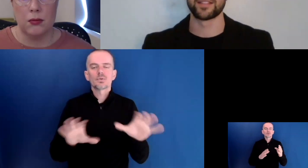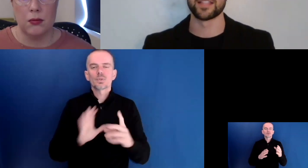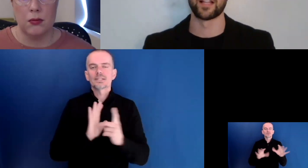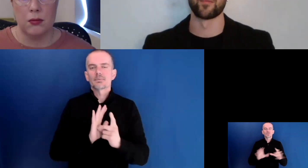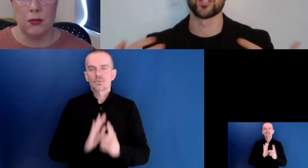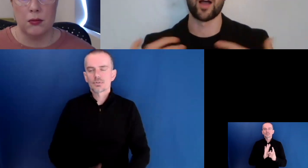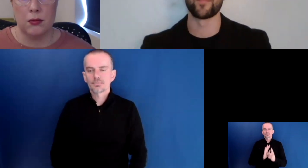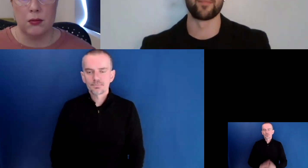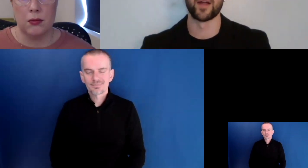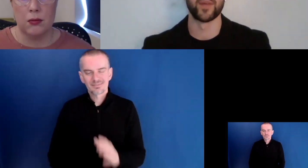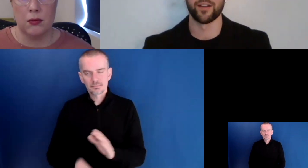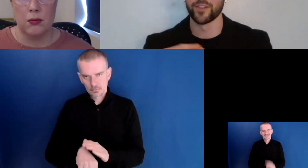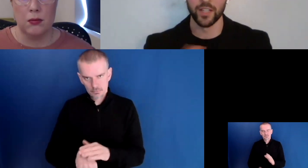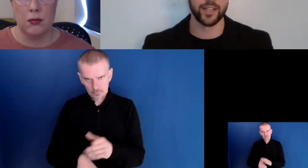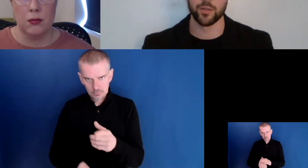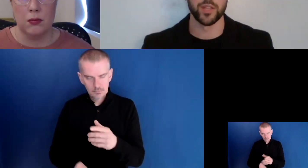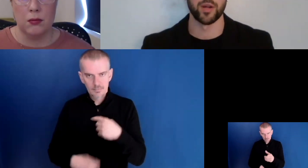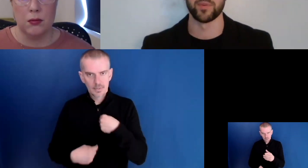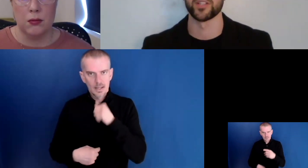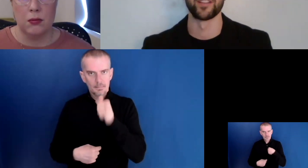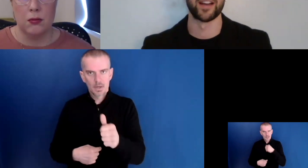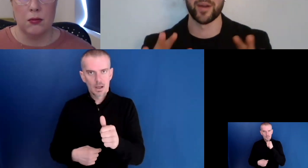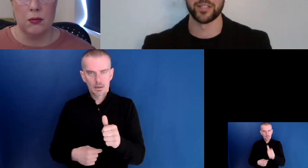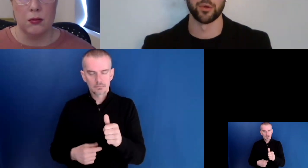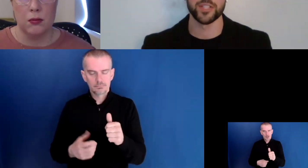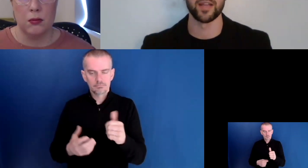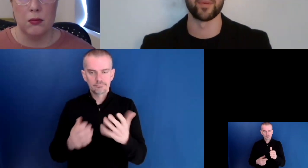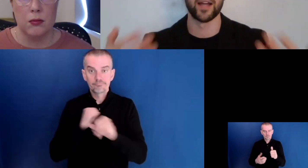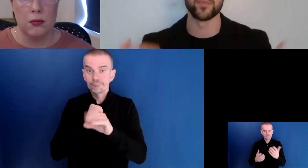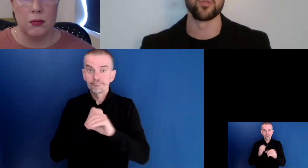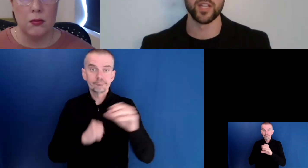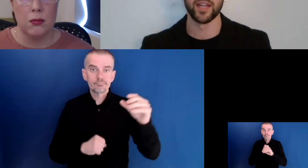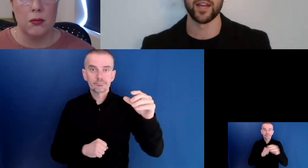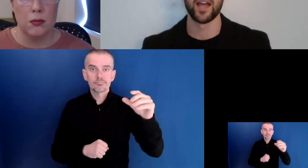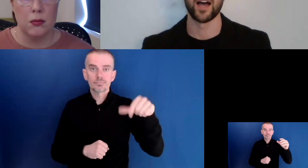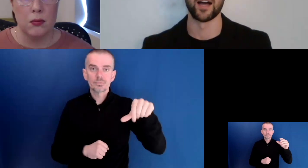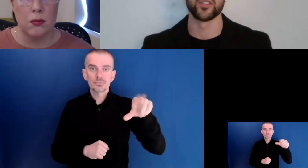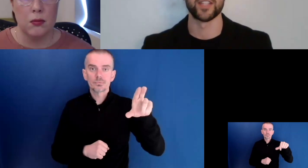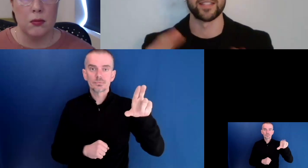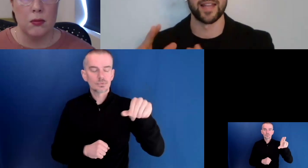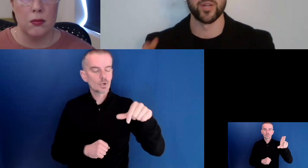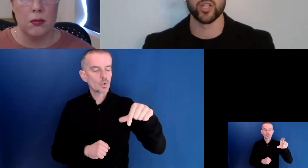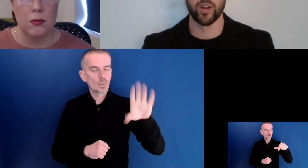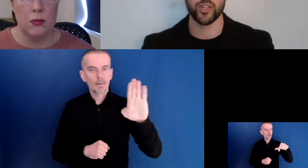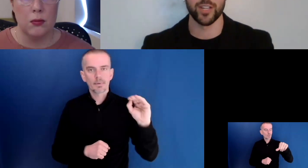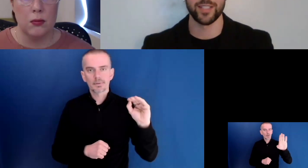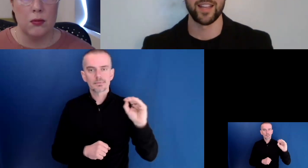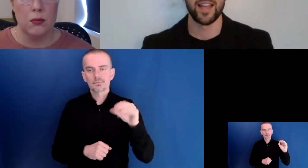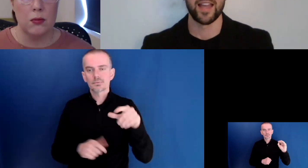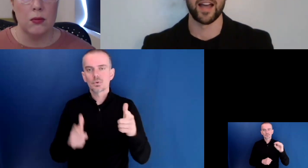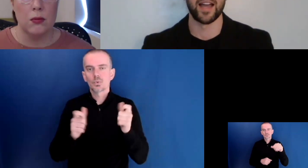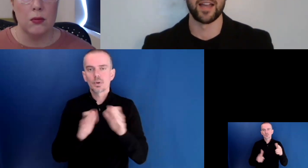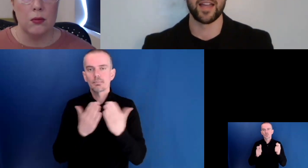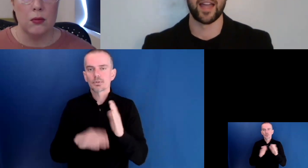quick disclaimer. So, I'm not affiliated with QuickBooks Online. I'm not endorsing it, but I am using it just as a